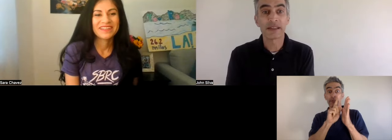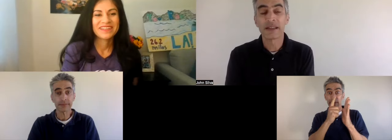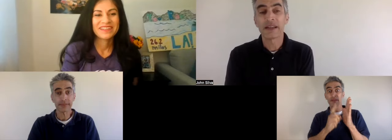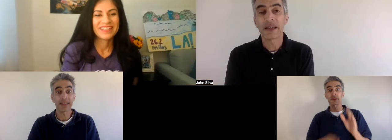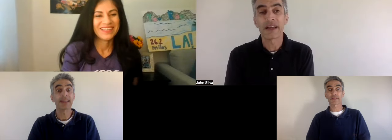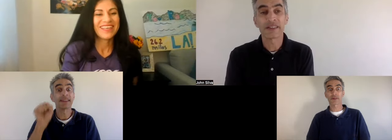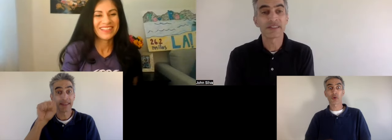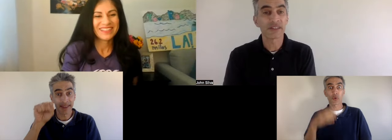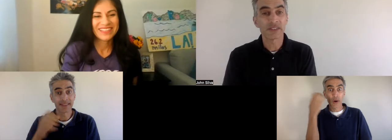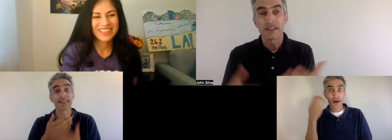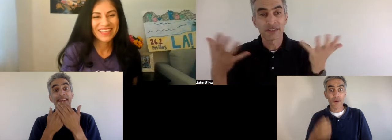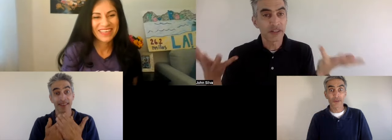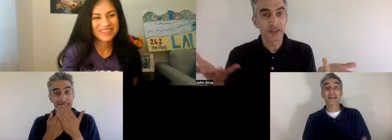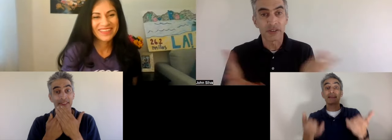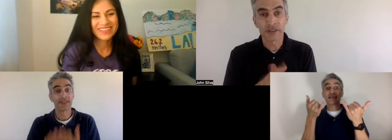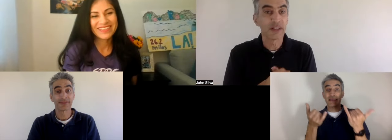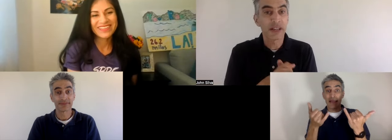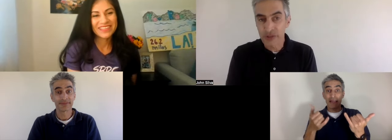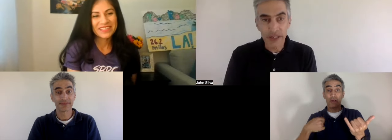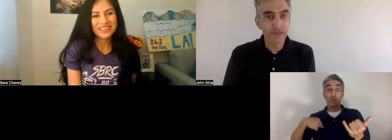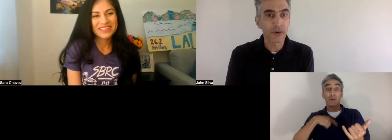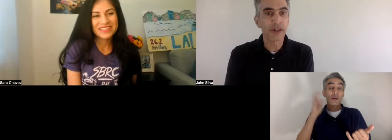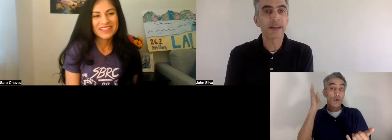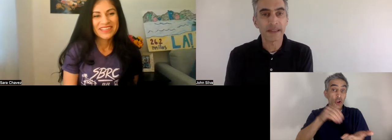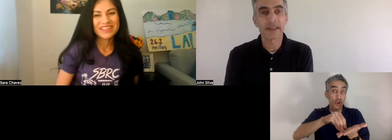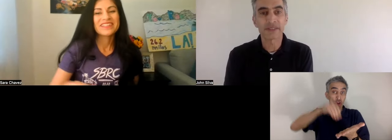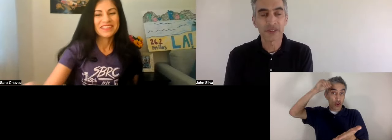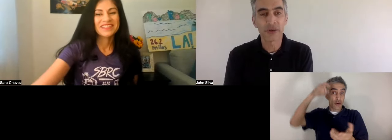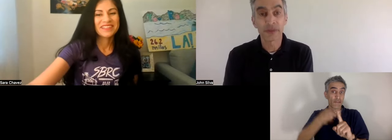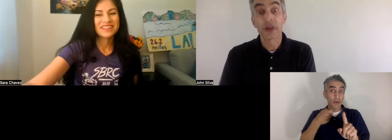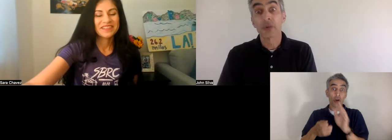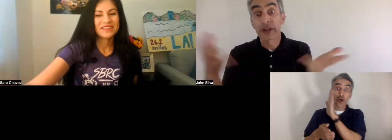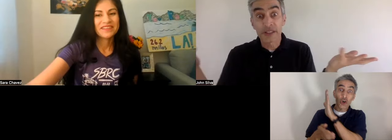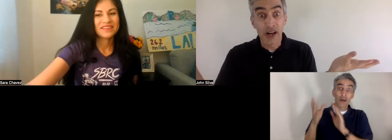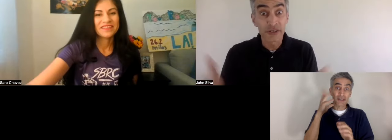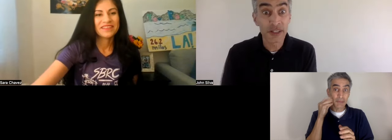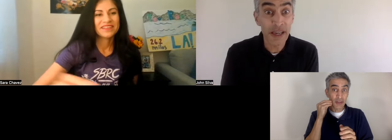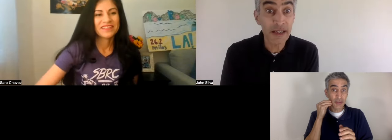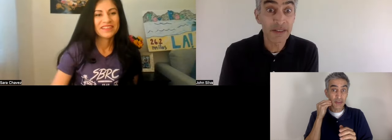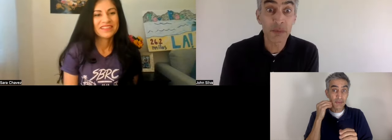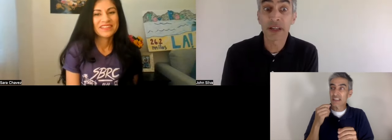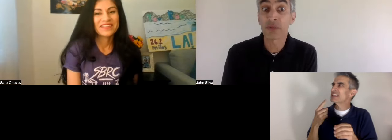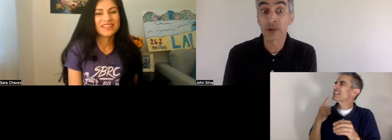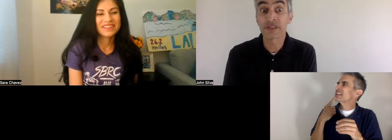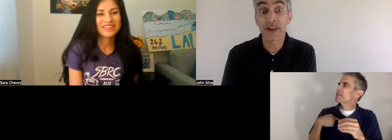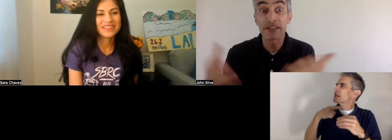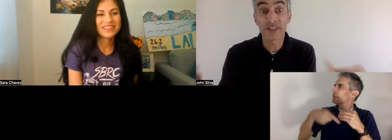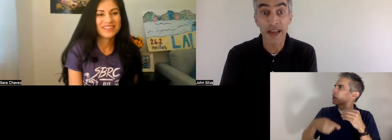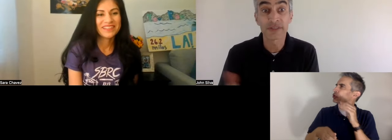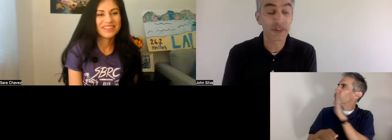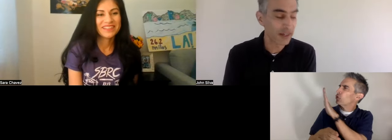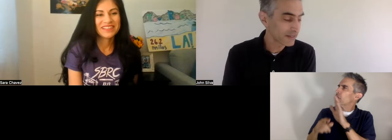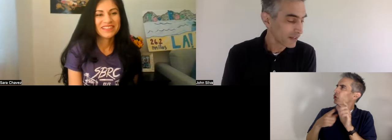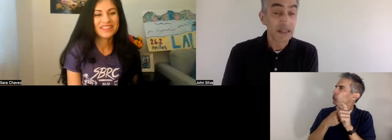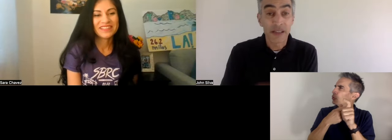3 hours and 43 minutes, right? And yes, thank you. A lot of training for it, and so we're here to talk to her today, see what kind of words, advice she